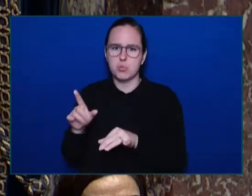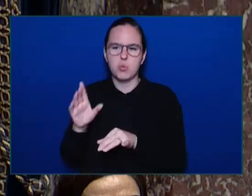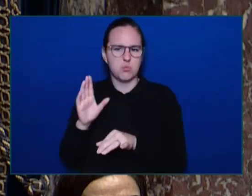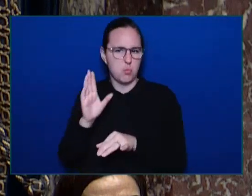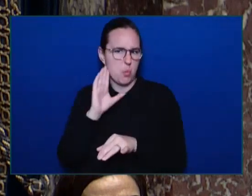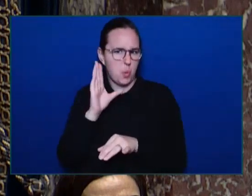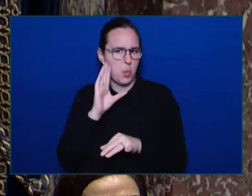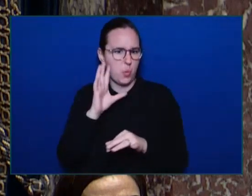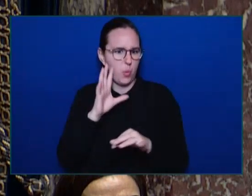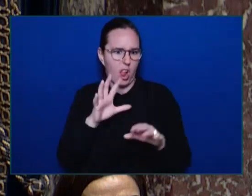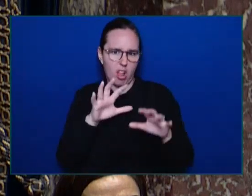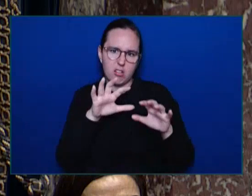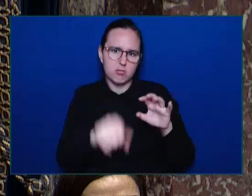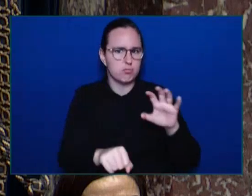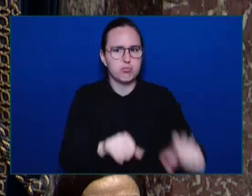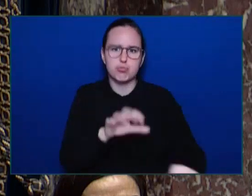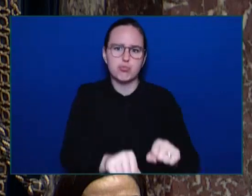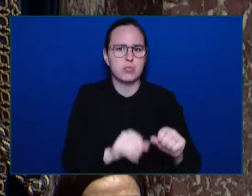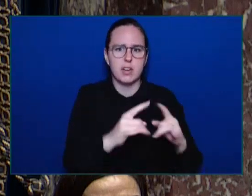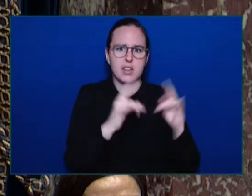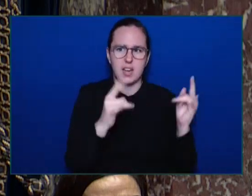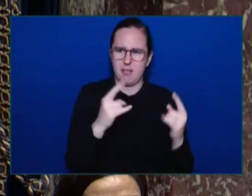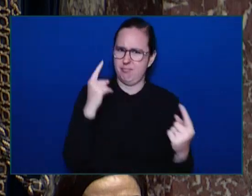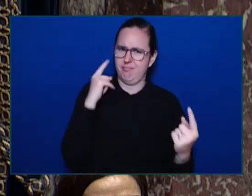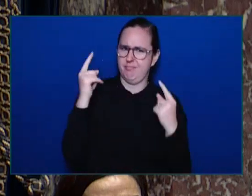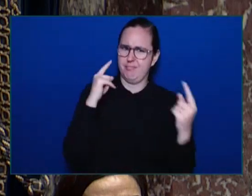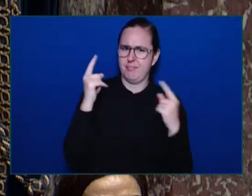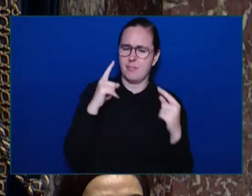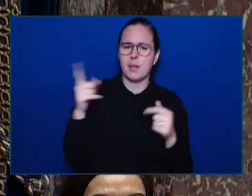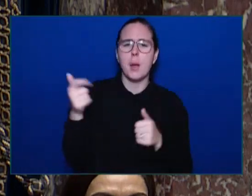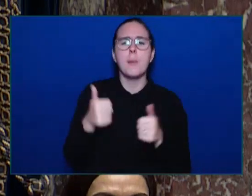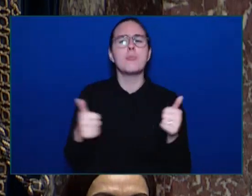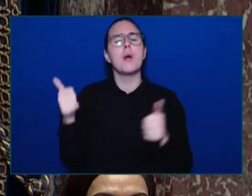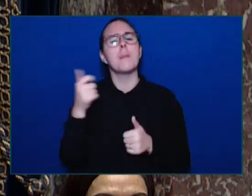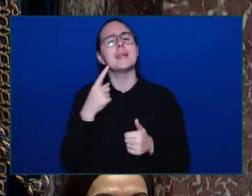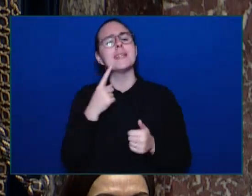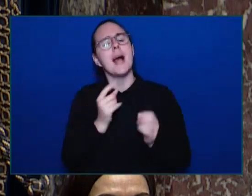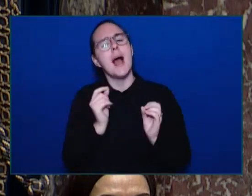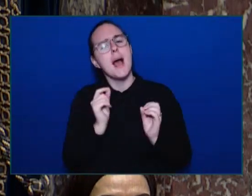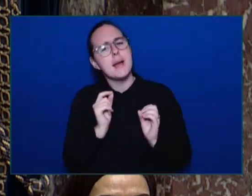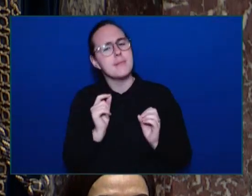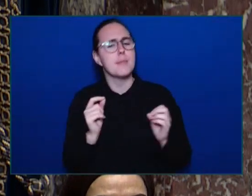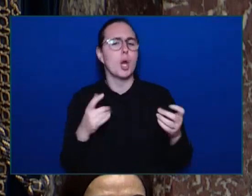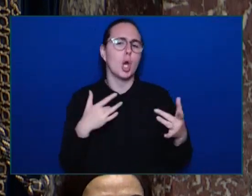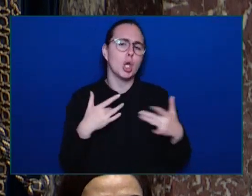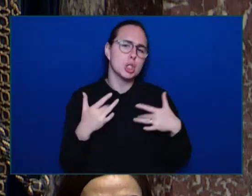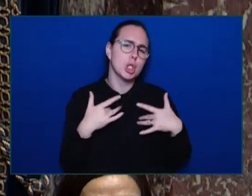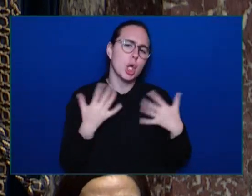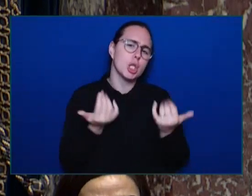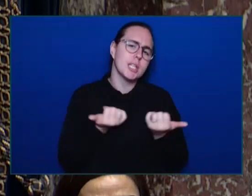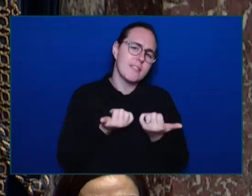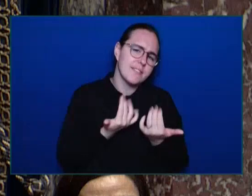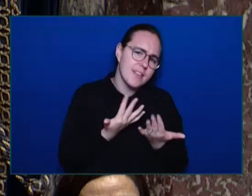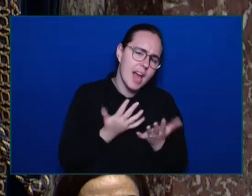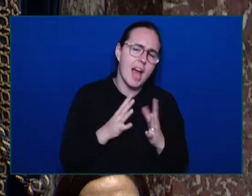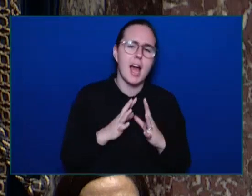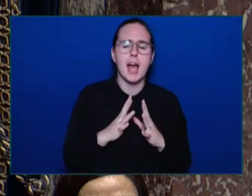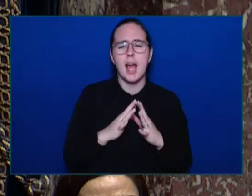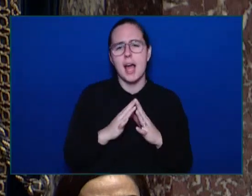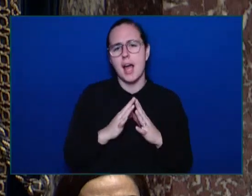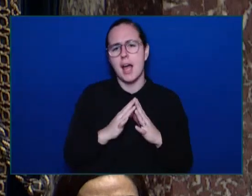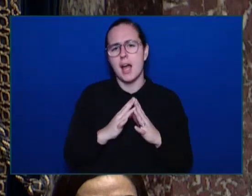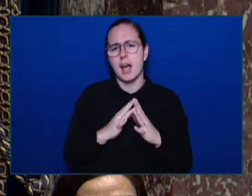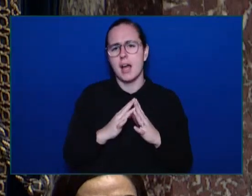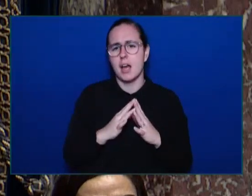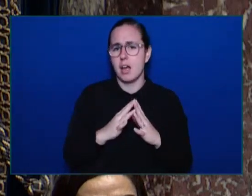the assaults that the Minister of Housing has pointed out, and I agree, and I think we agree that there is safety issues and concerns at the